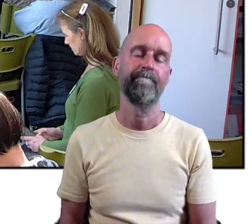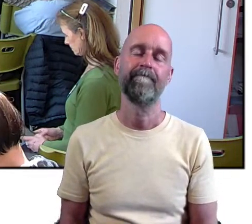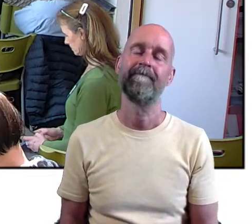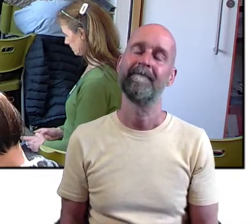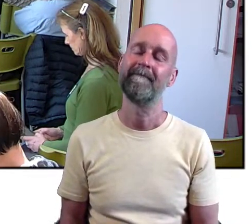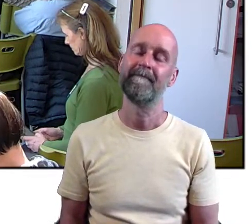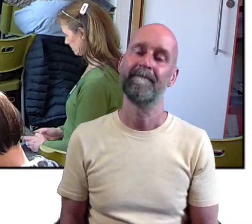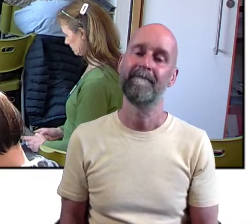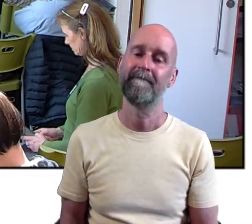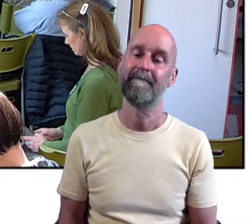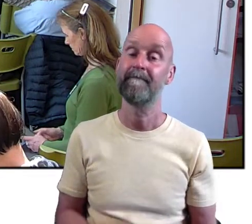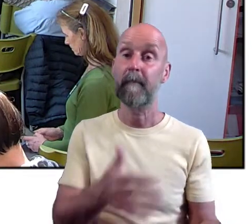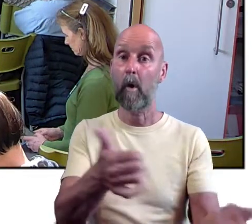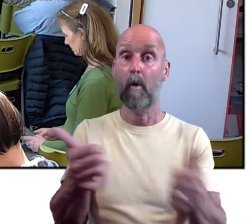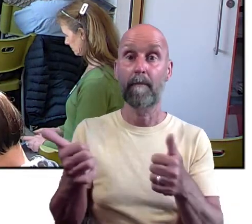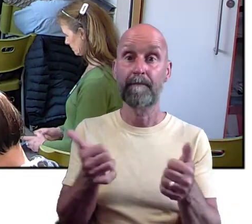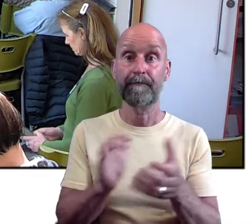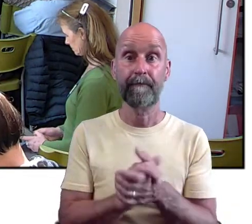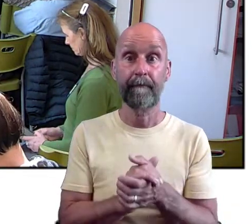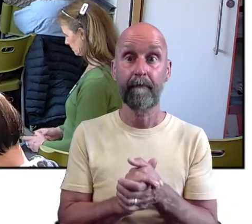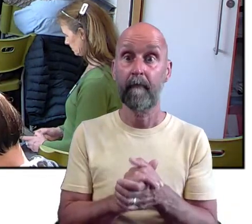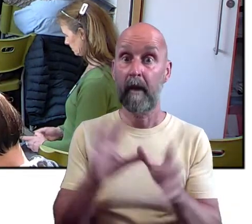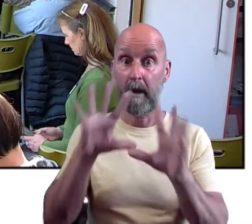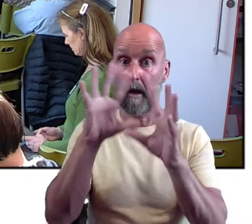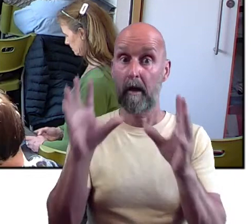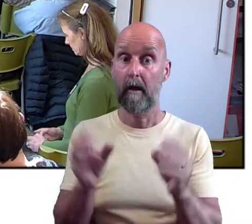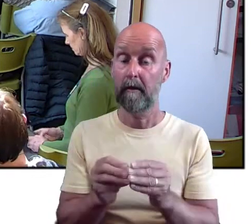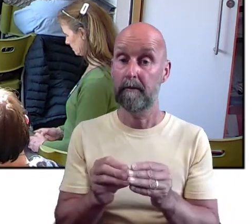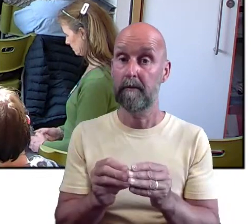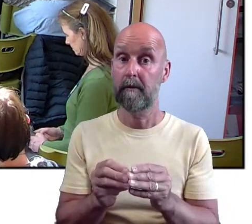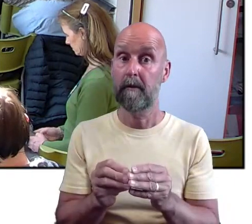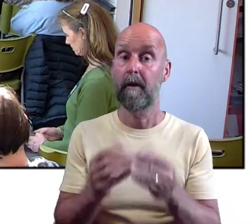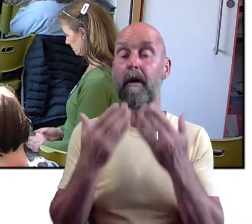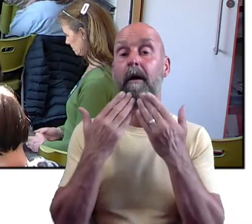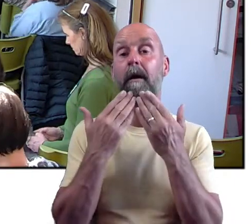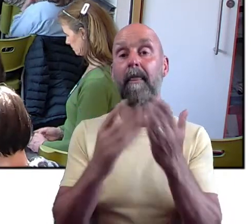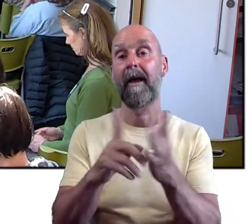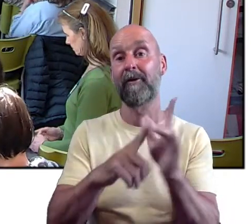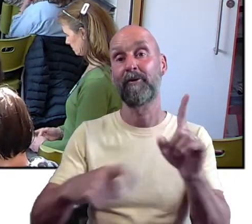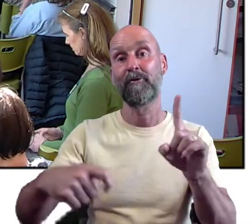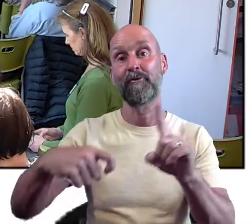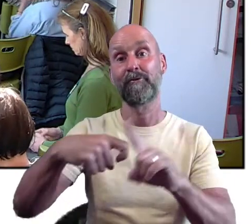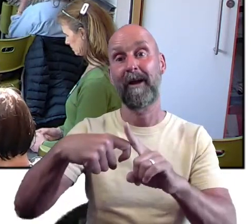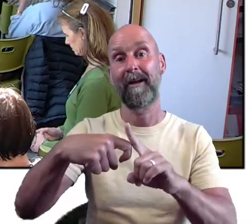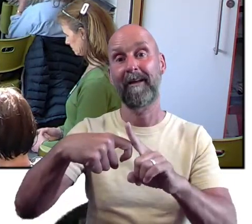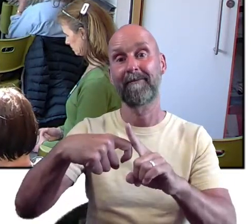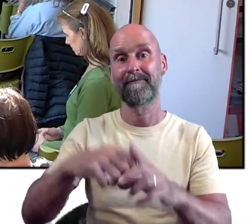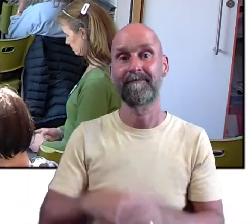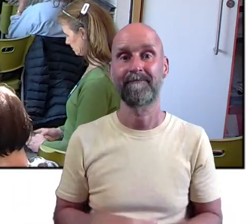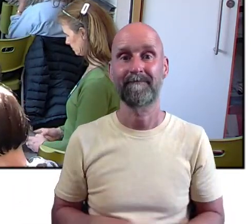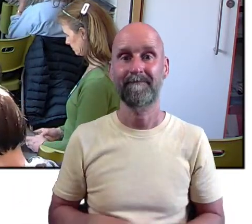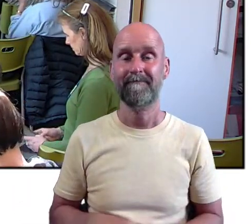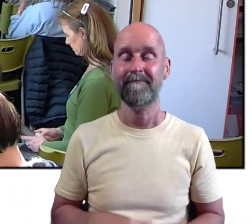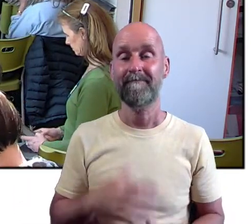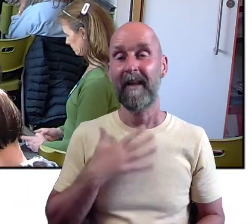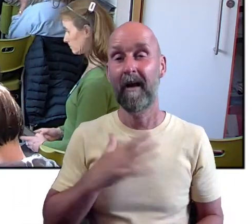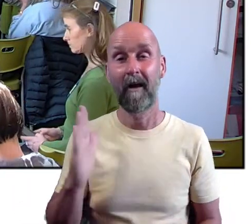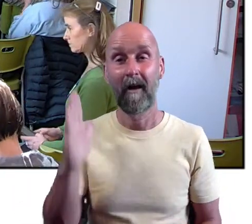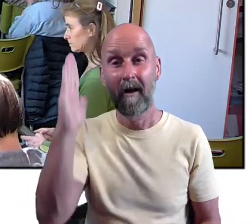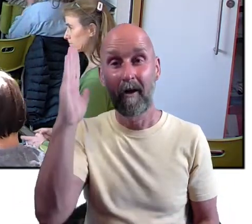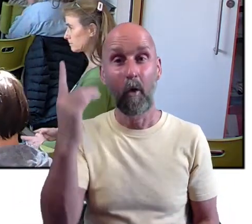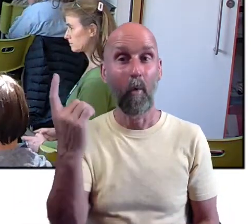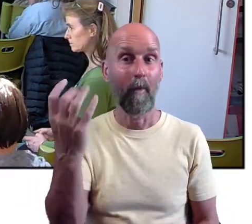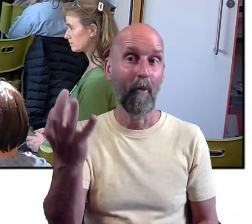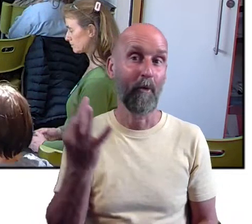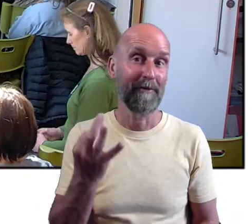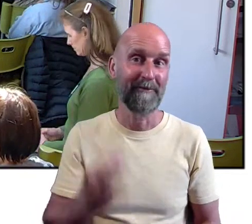All right. Well, I think if that's all, we will say thank you to Jack. Oh no, I'm sorry. Okay, one more question. I was kind